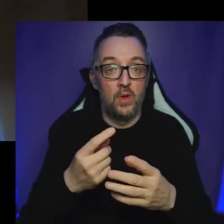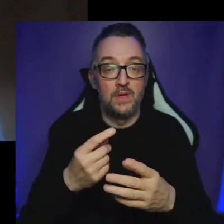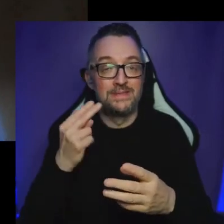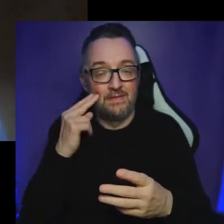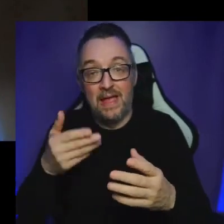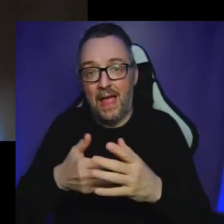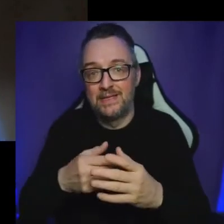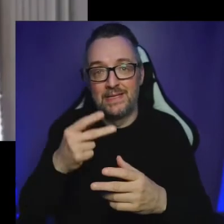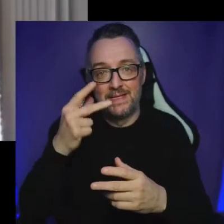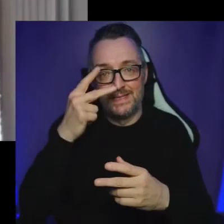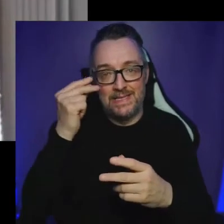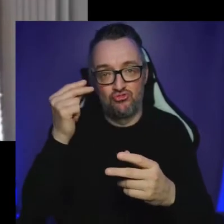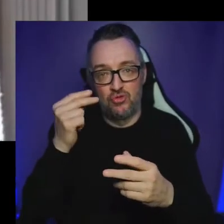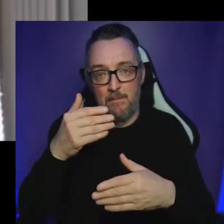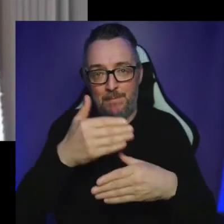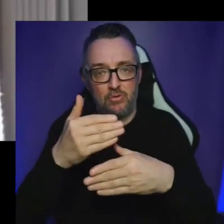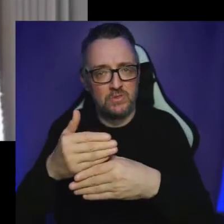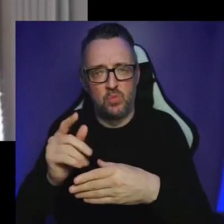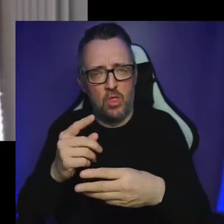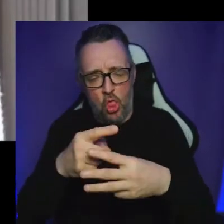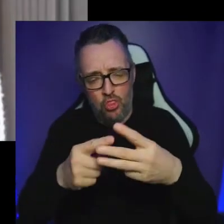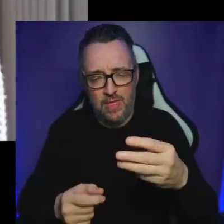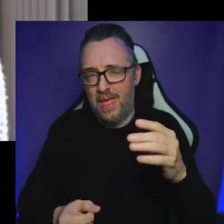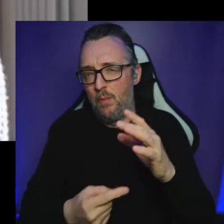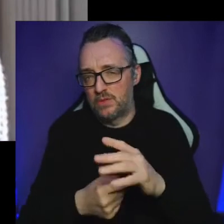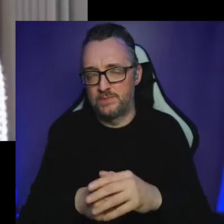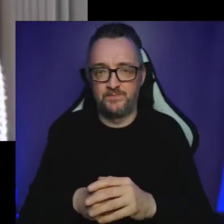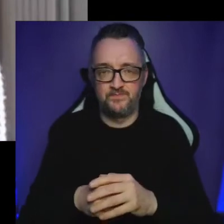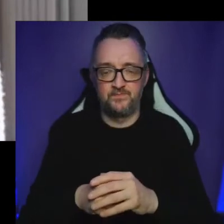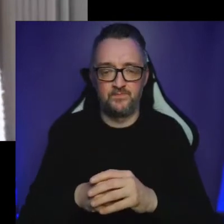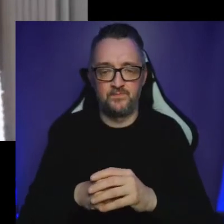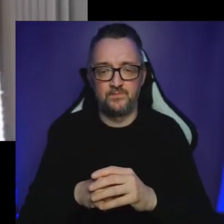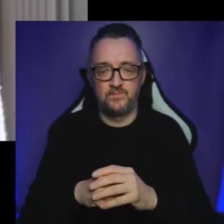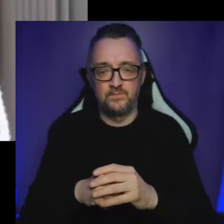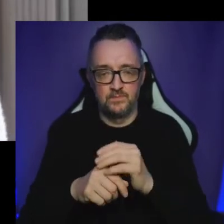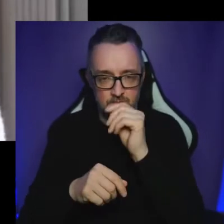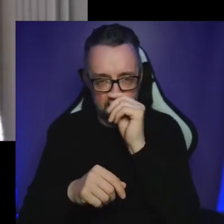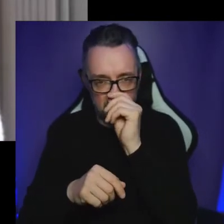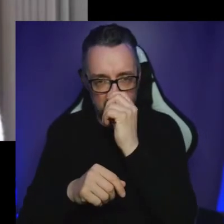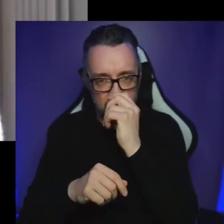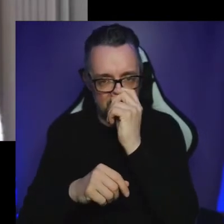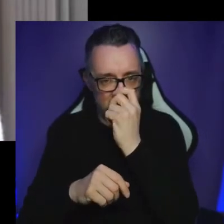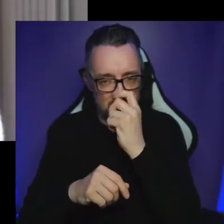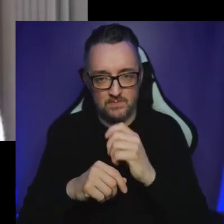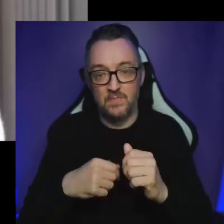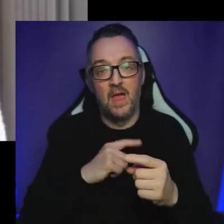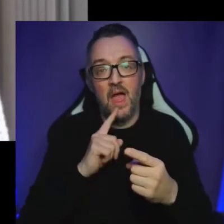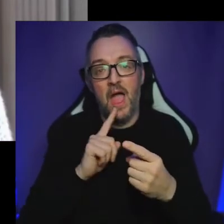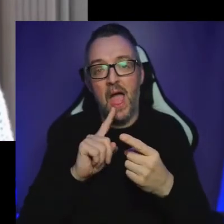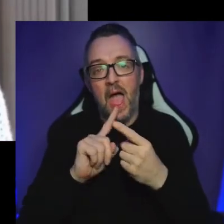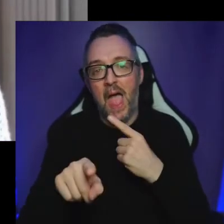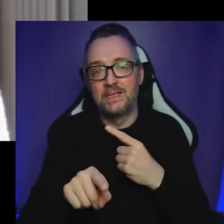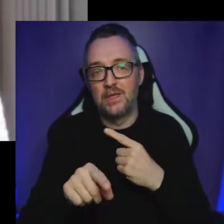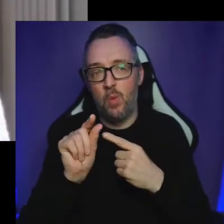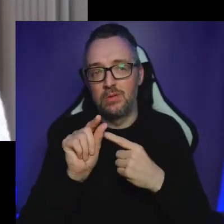barriers? Yeah, sure. So I suppose I'm going to answer this in a bit more of a